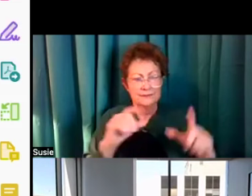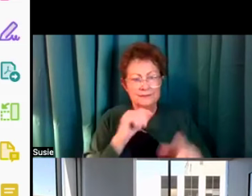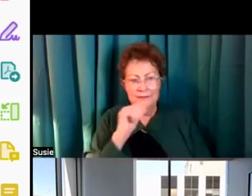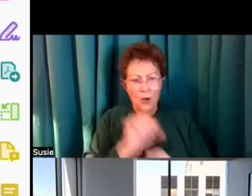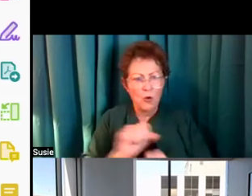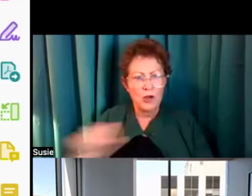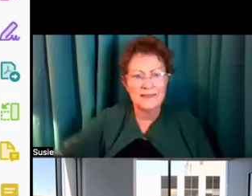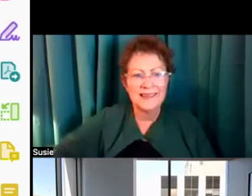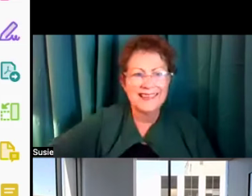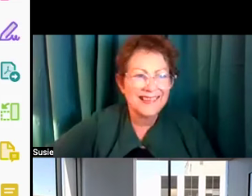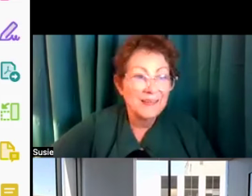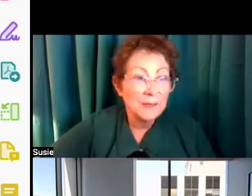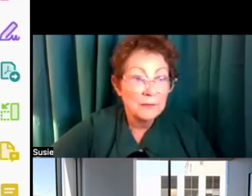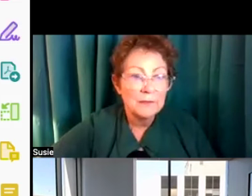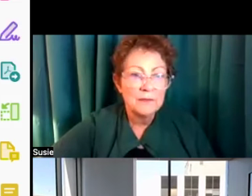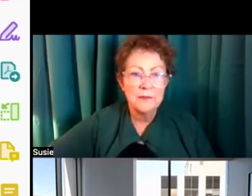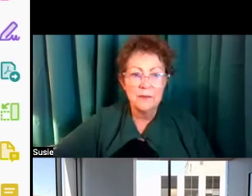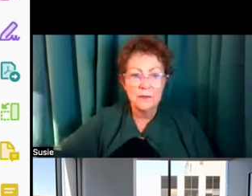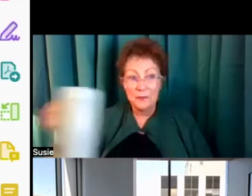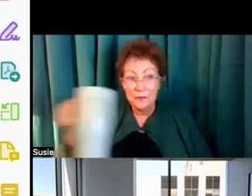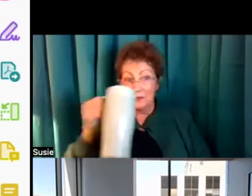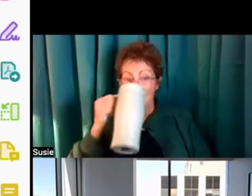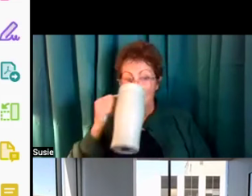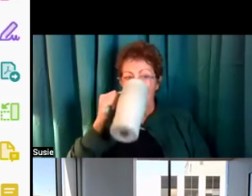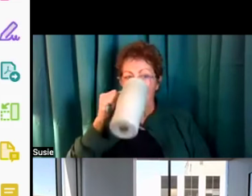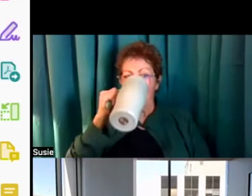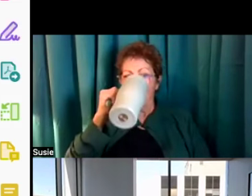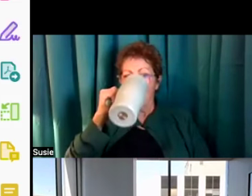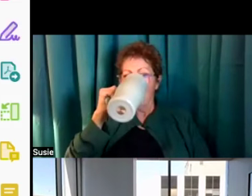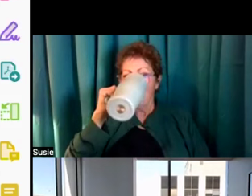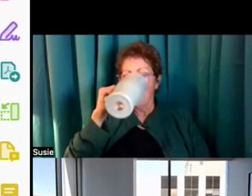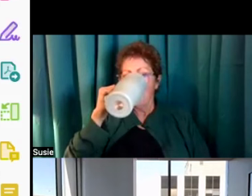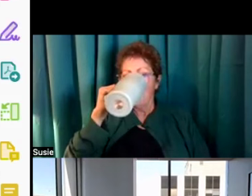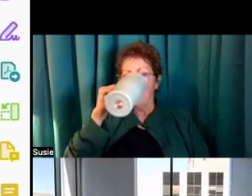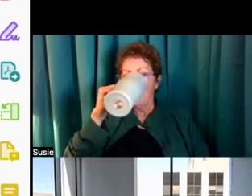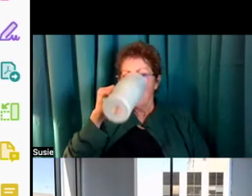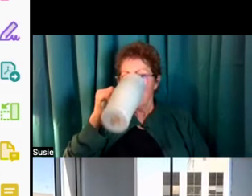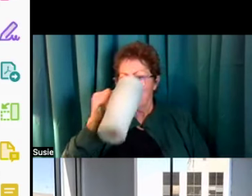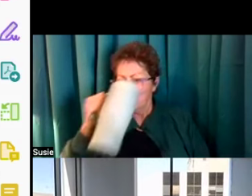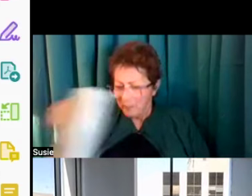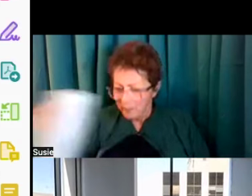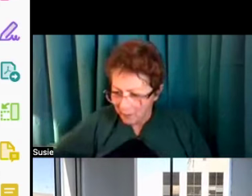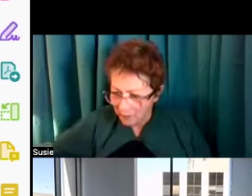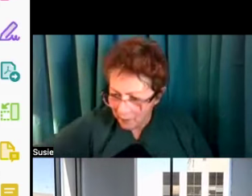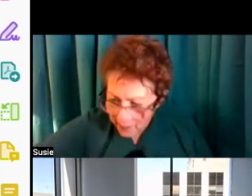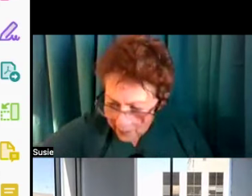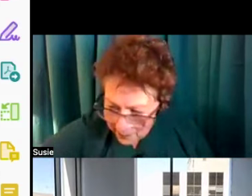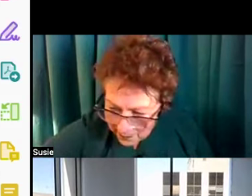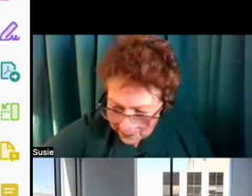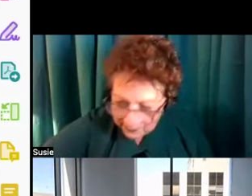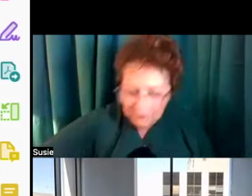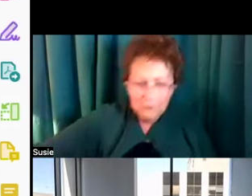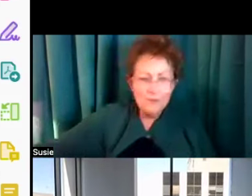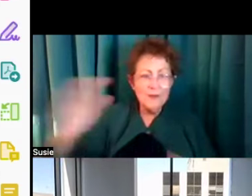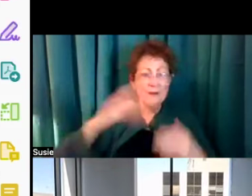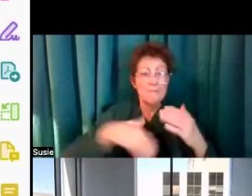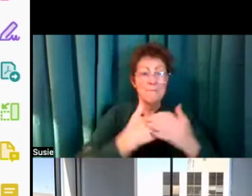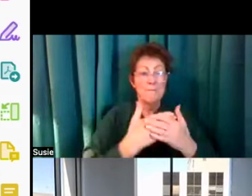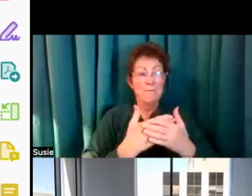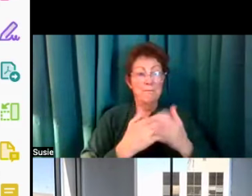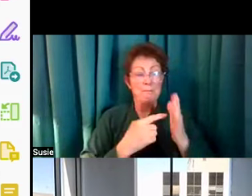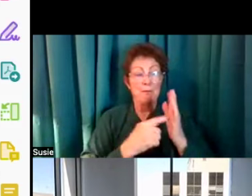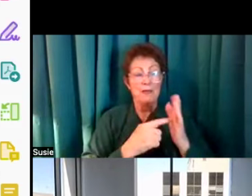direction. Okay. So the next example we will talk about is where the